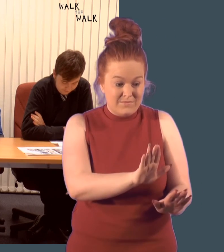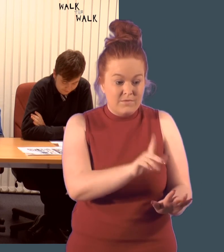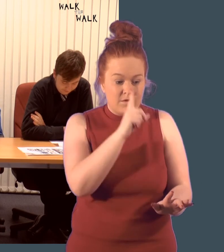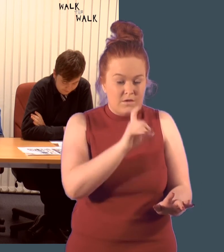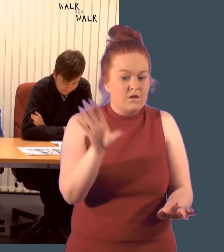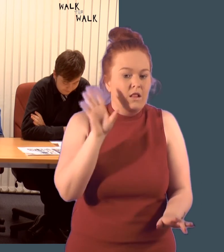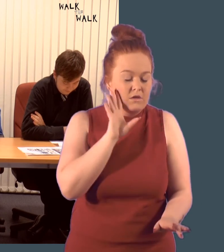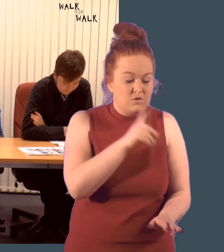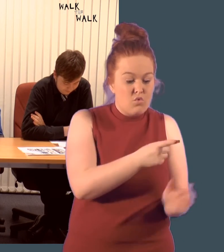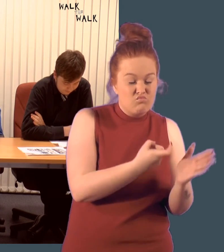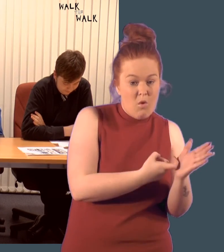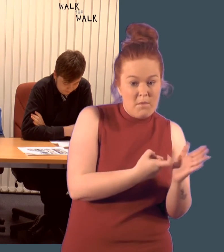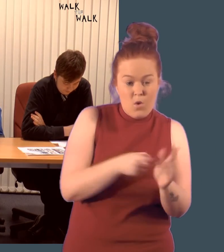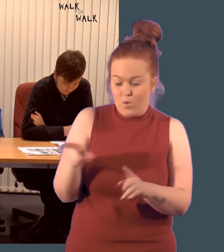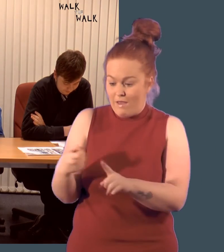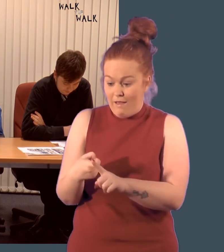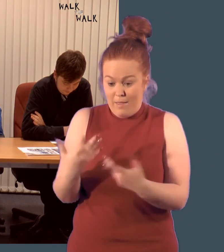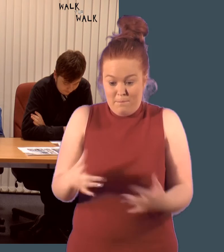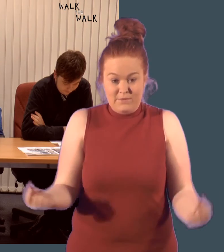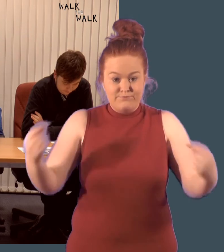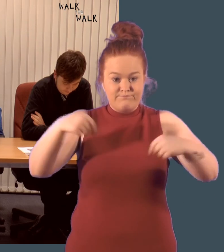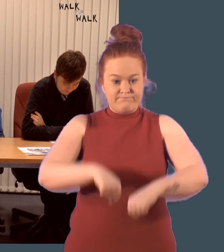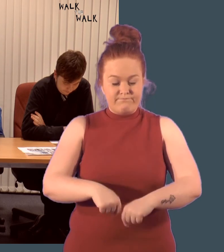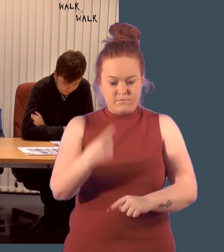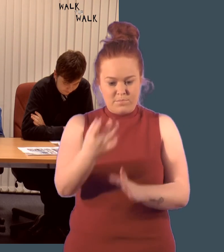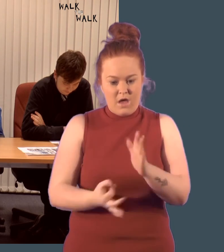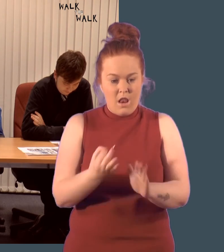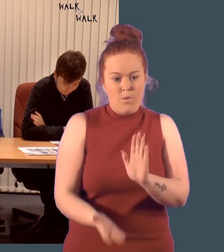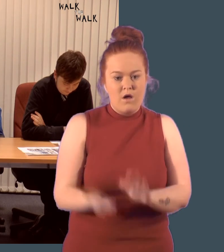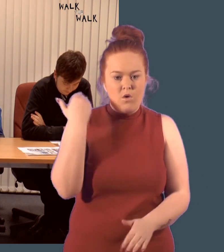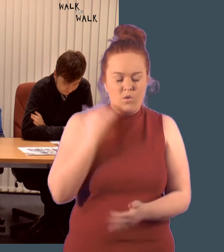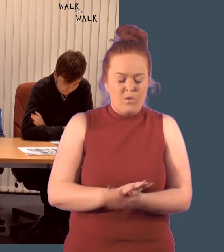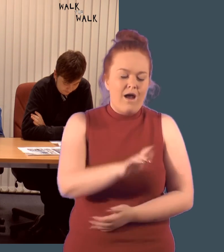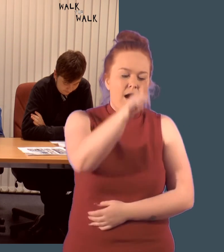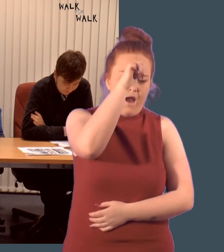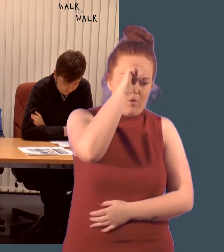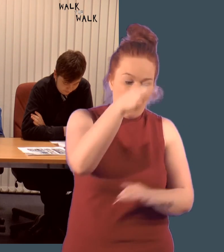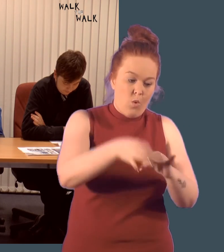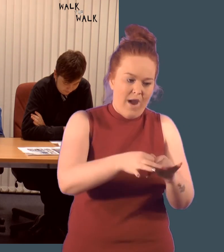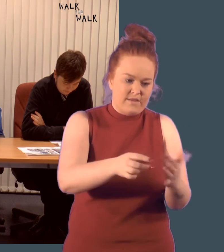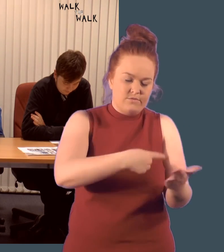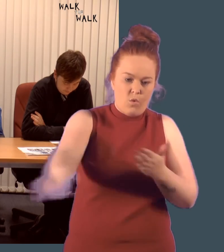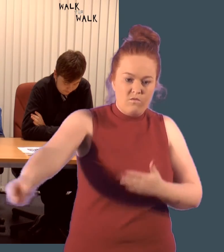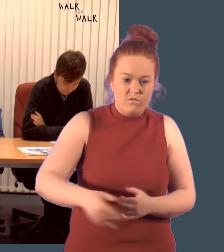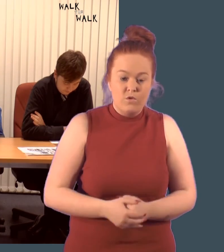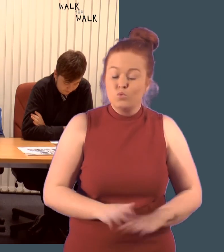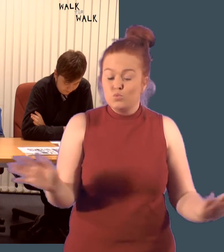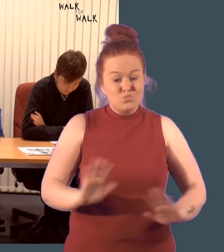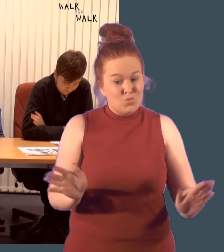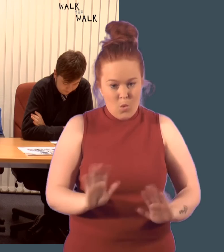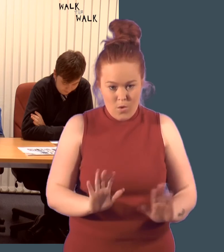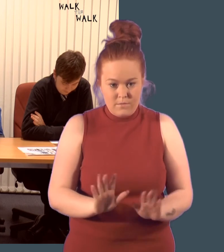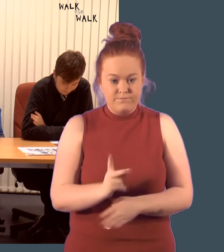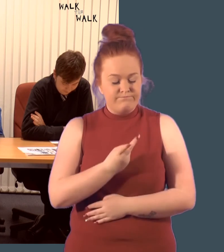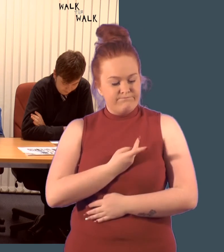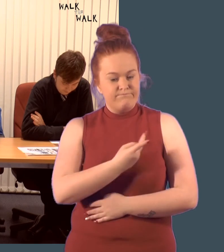just listen, Romeo and Kylie came to see me an hour ago. I knew it. The wedding's off. Not exactly. Reverend Scott